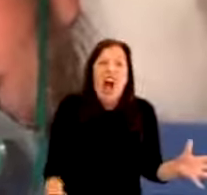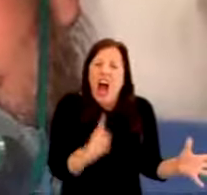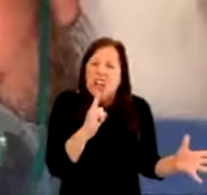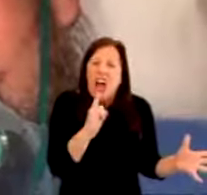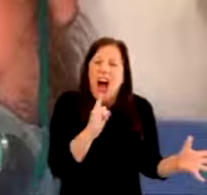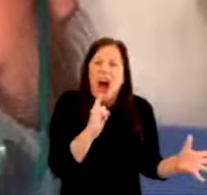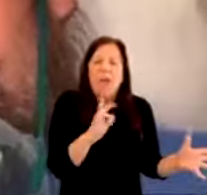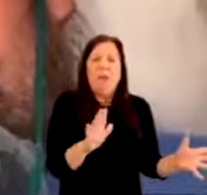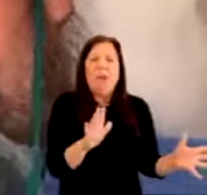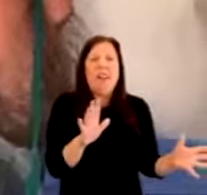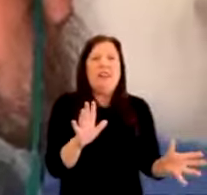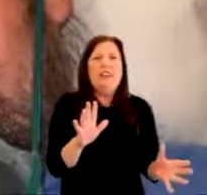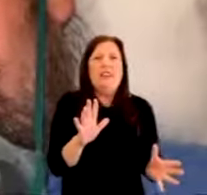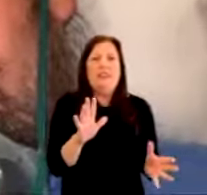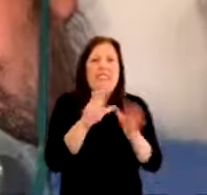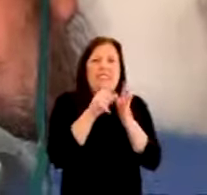up?